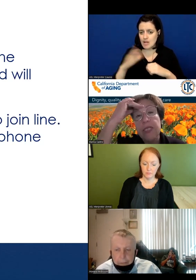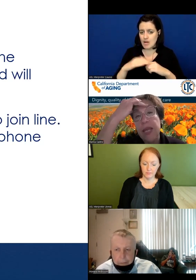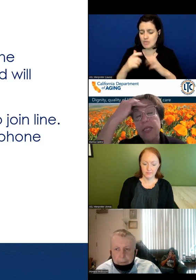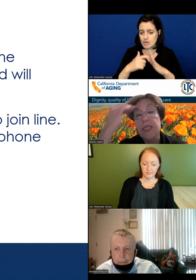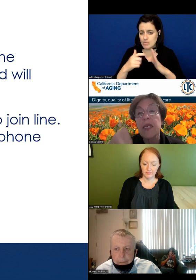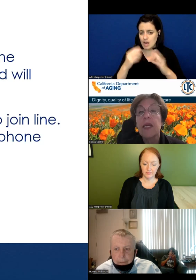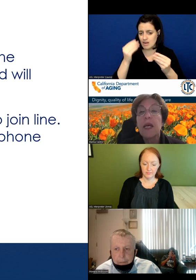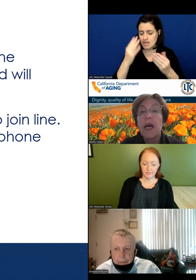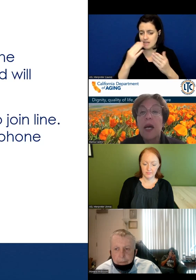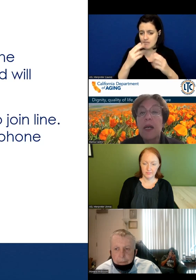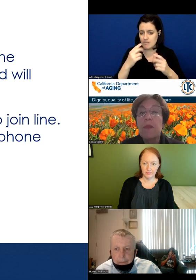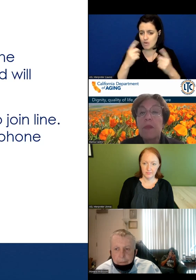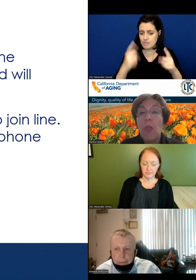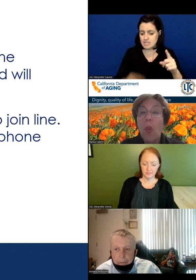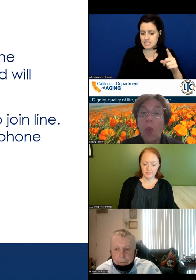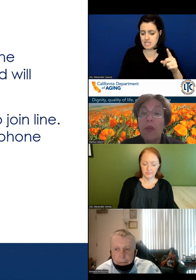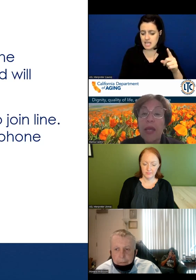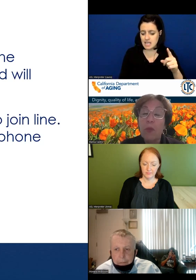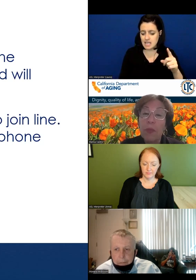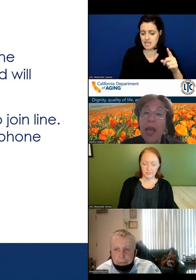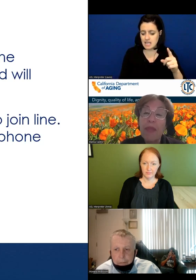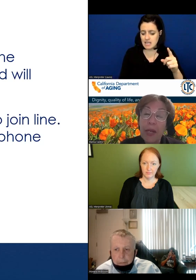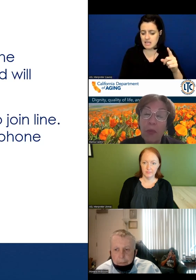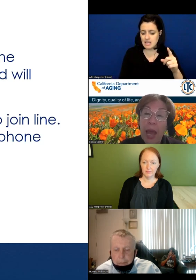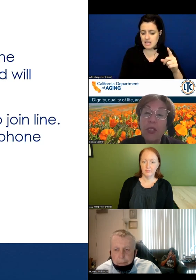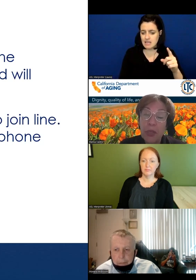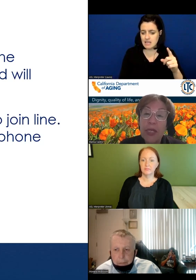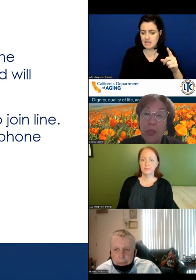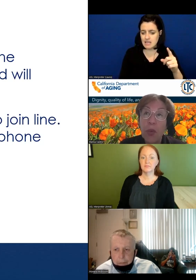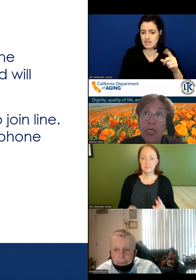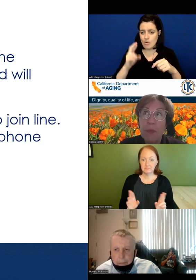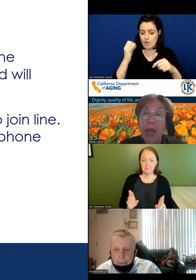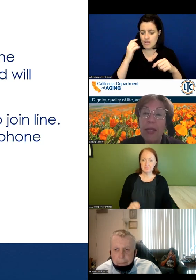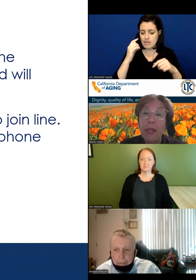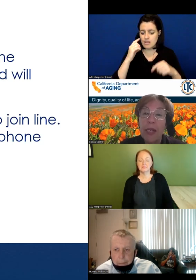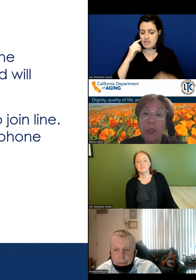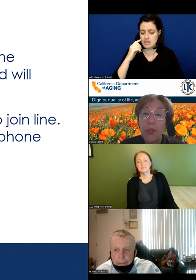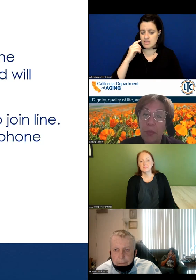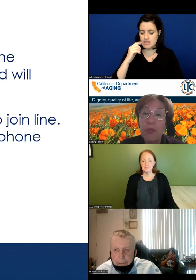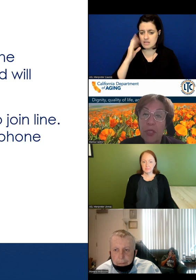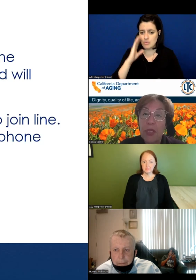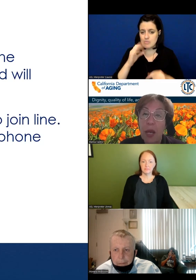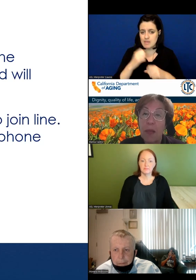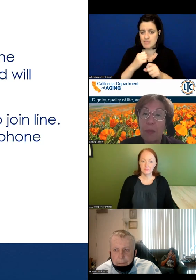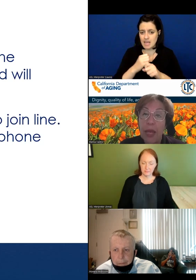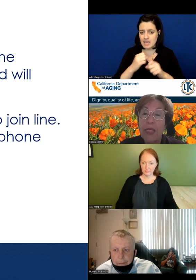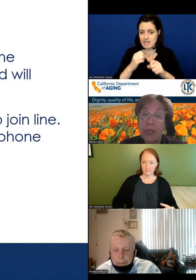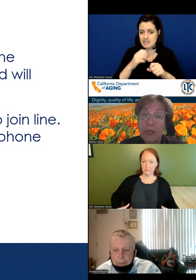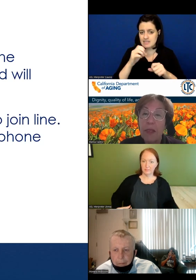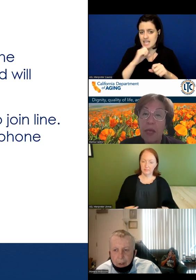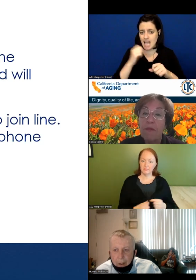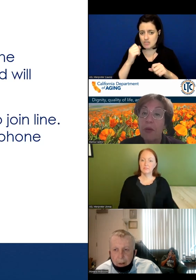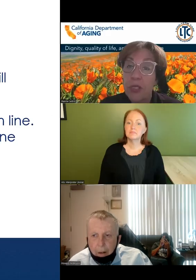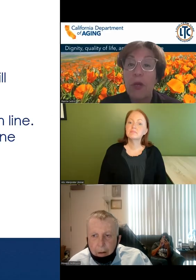informed consent, or that it would, and that it actually is going to make it an elder abuse